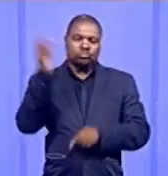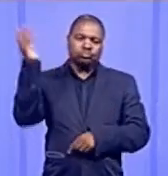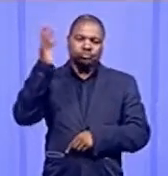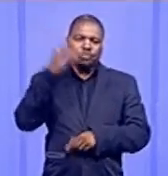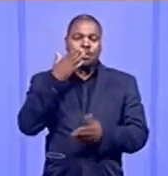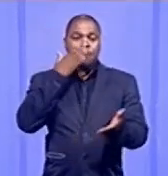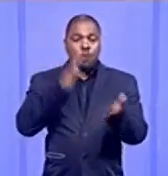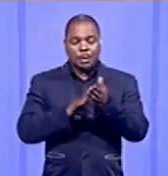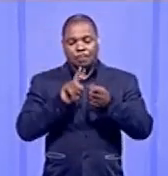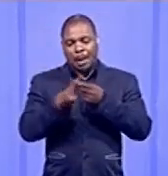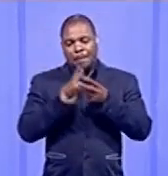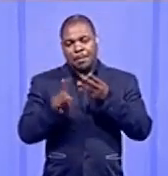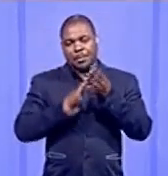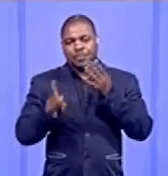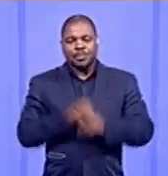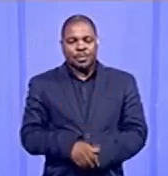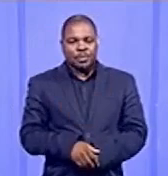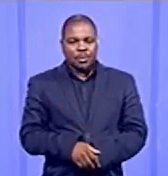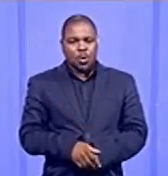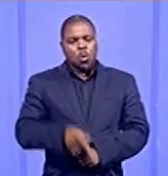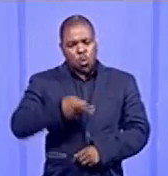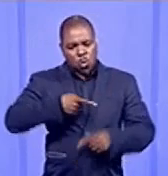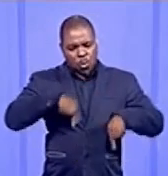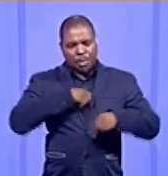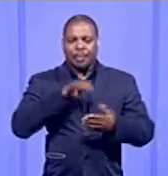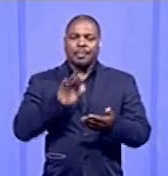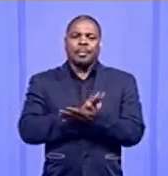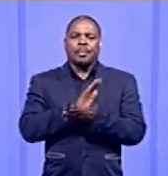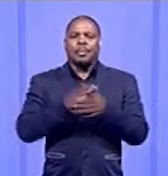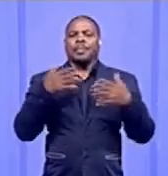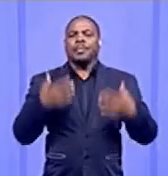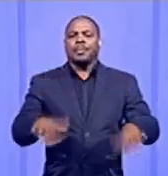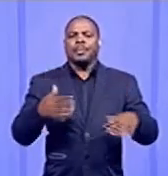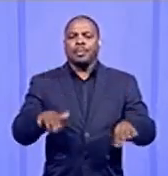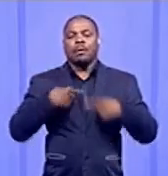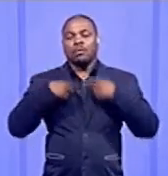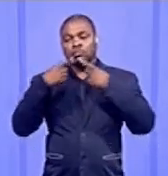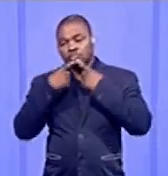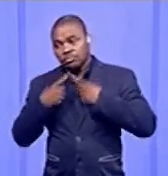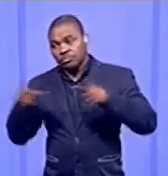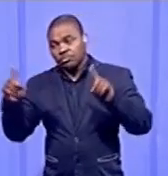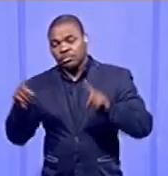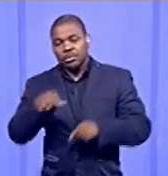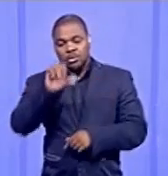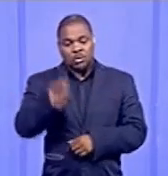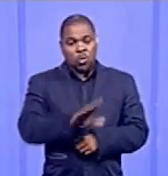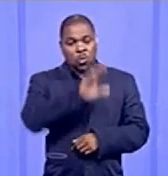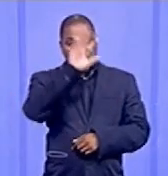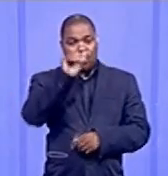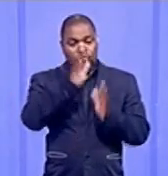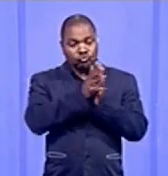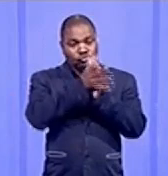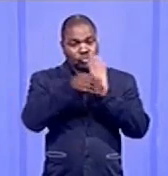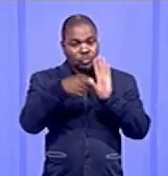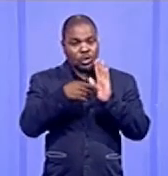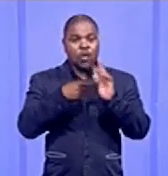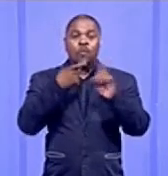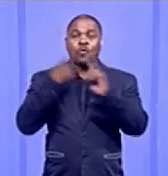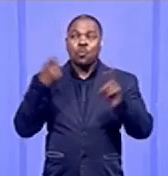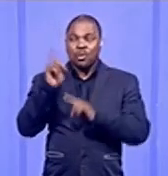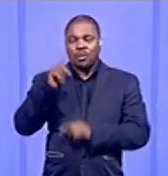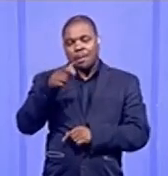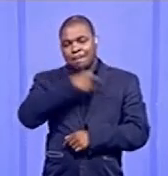We are very pleased to announce that Infrastructure South Africa through the